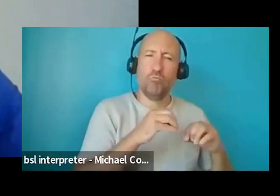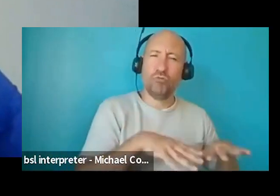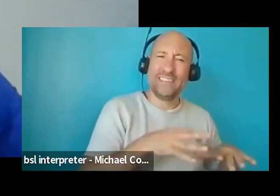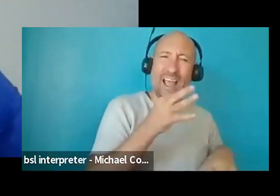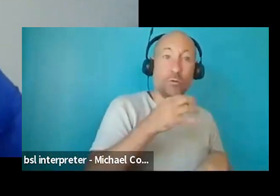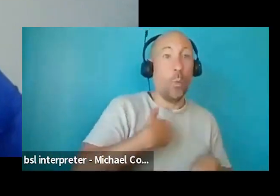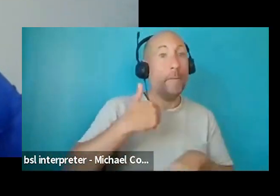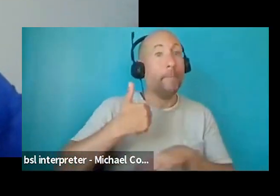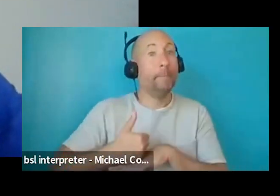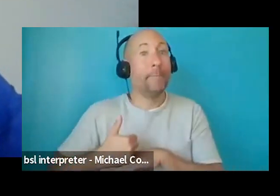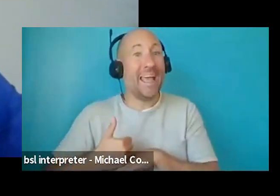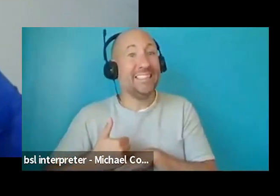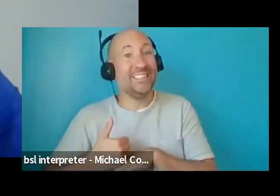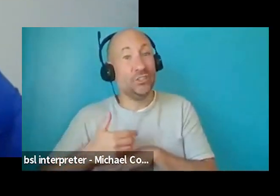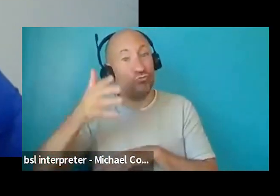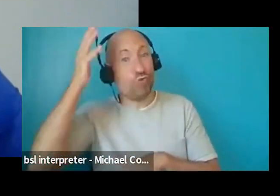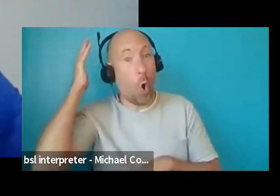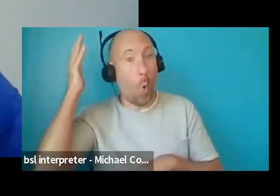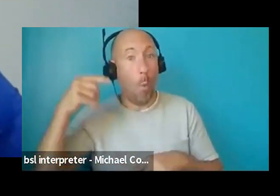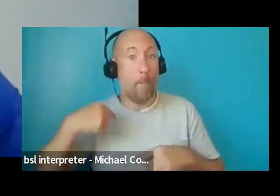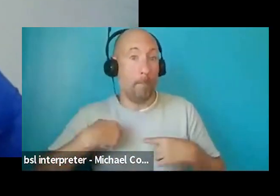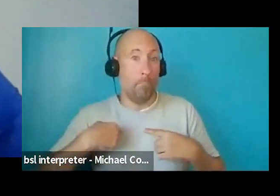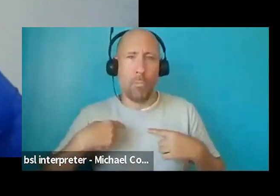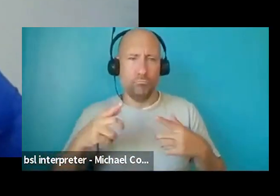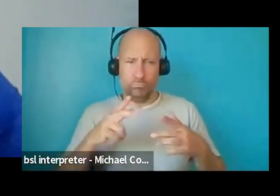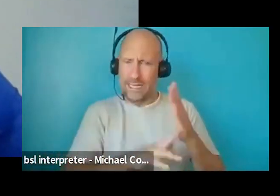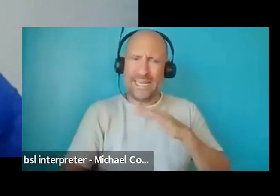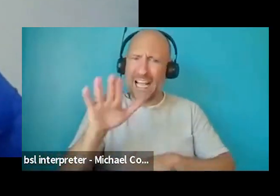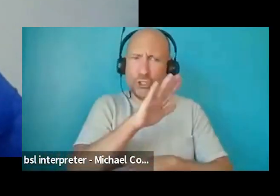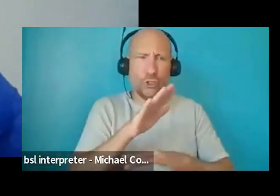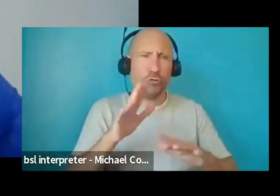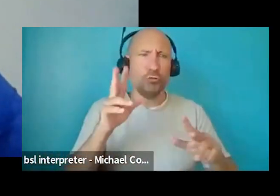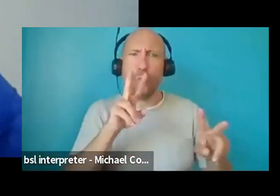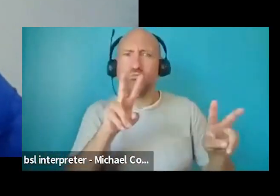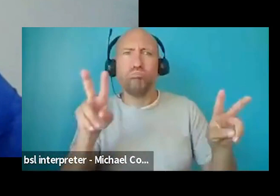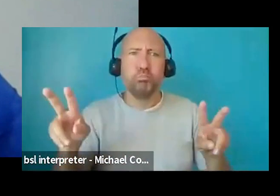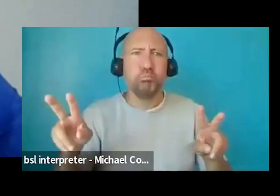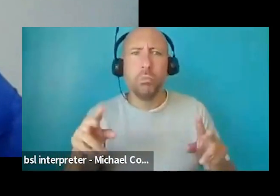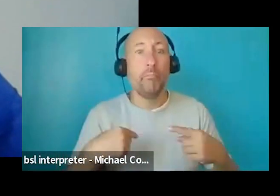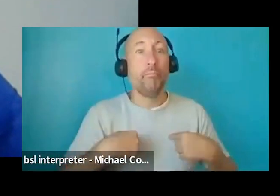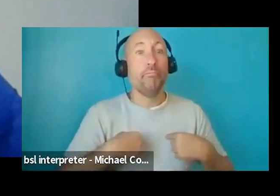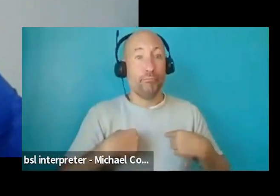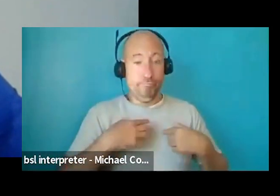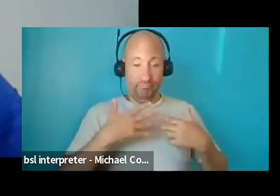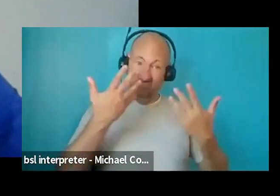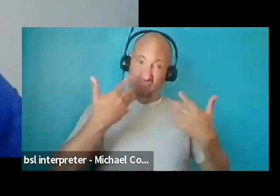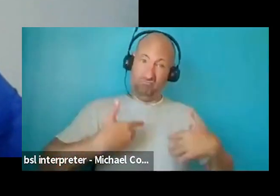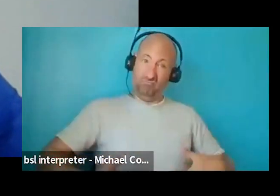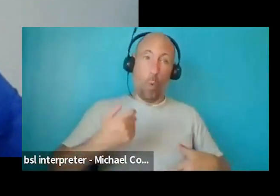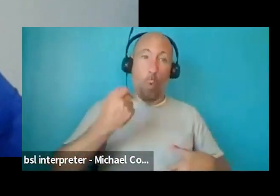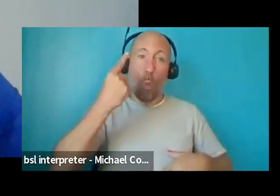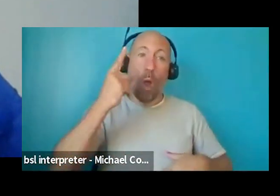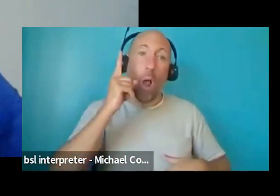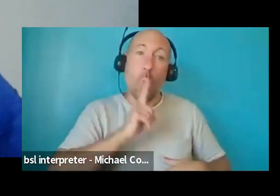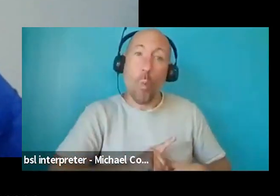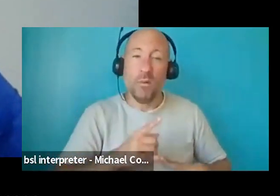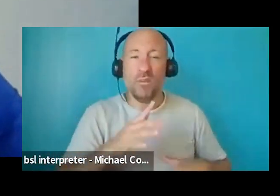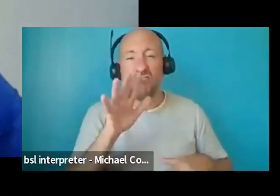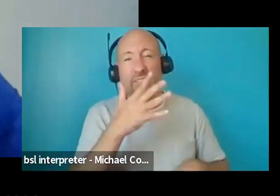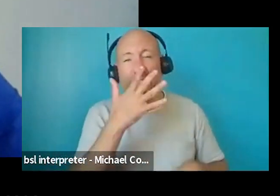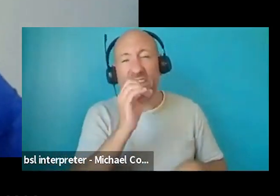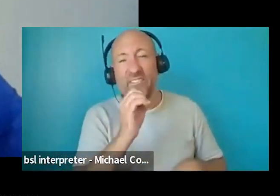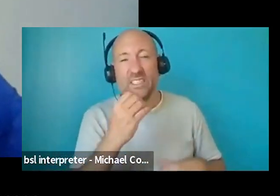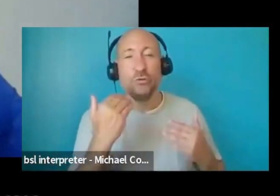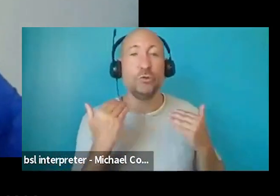a national remit. I'm a white woman in my 50s and I've got short brown hair.